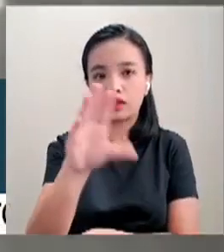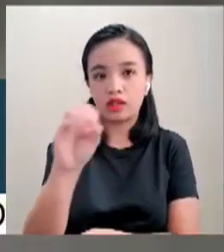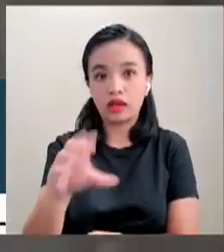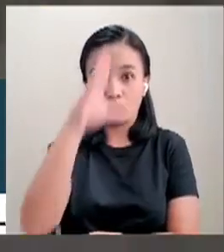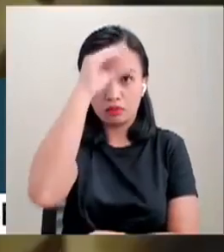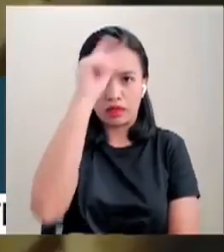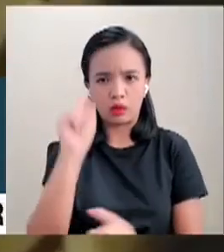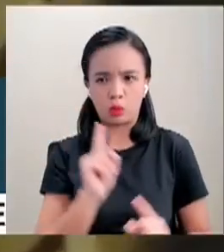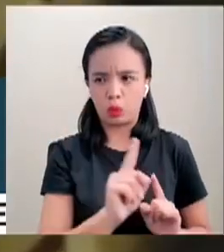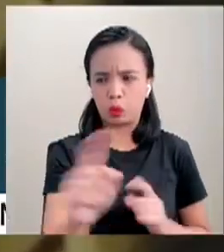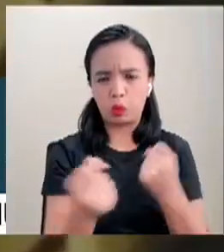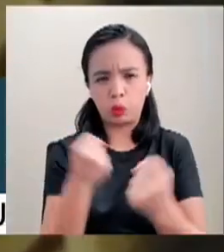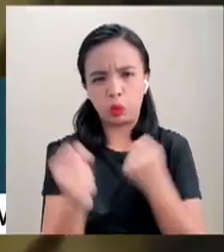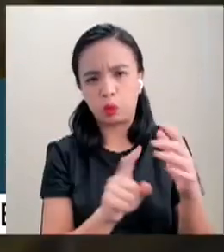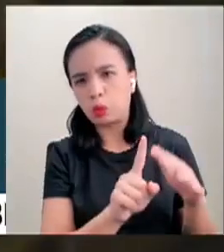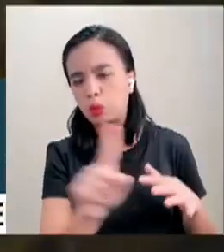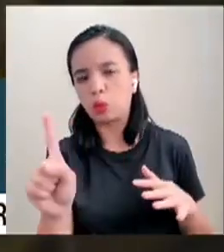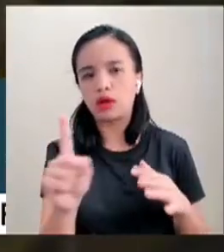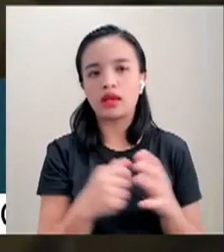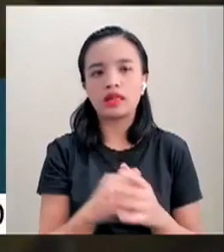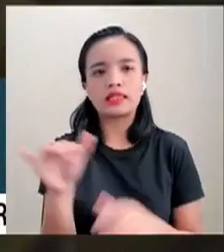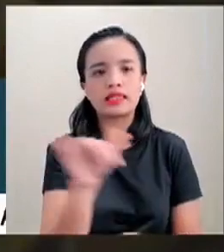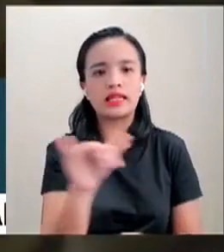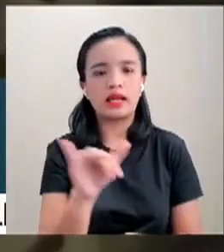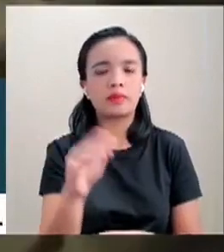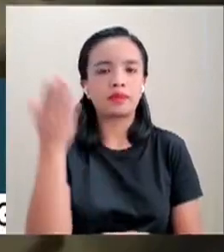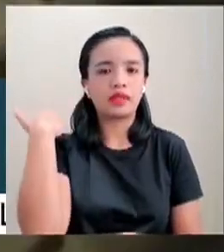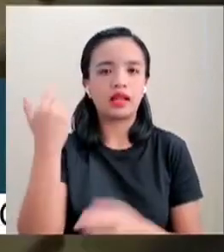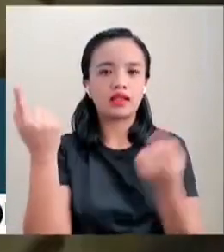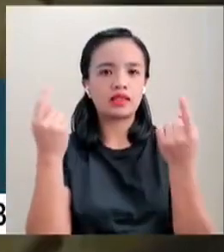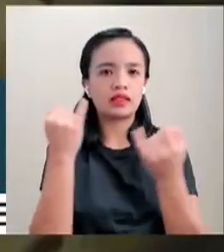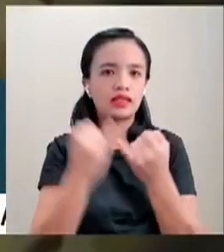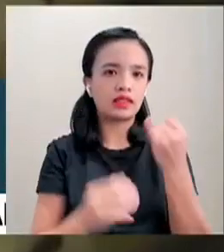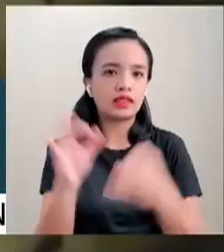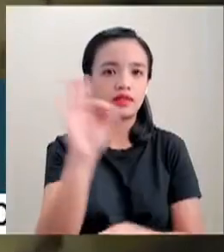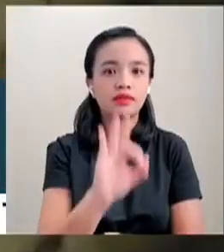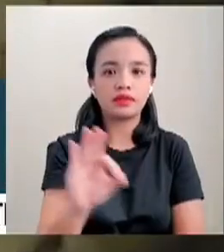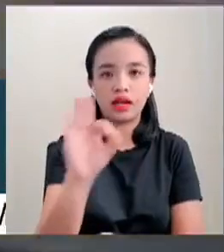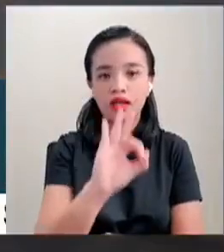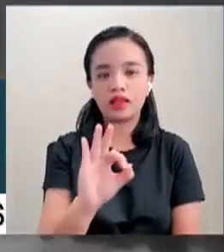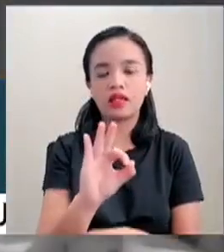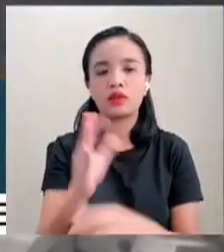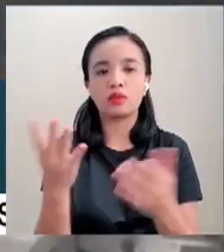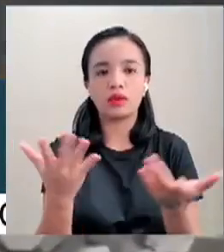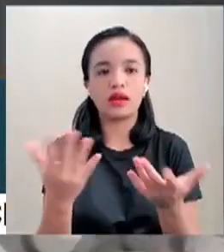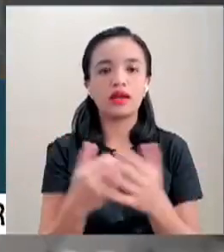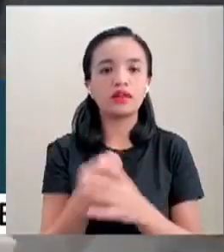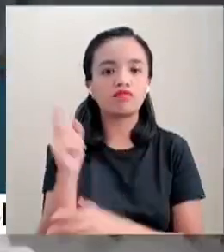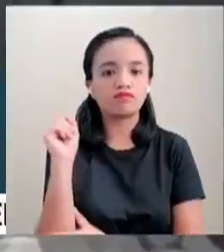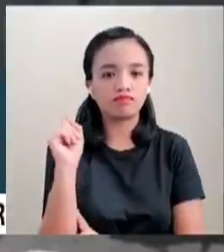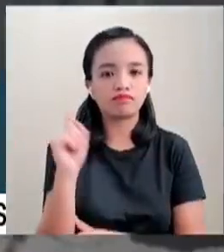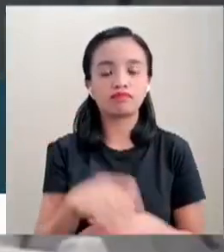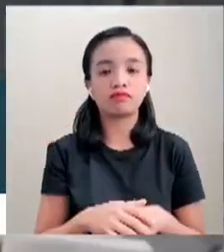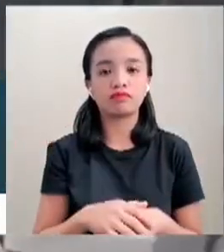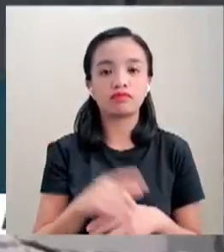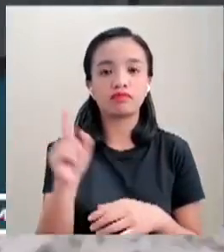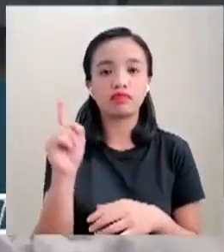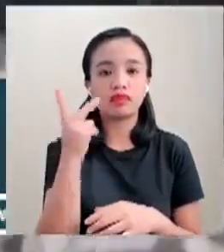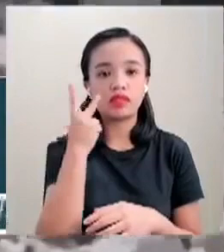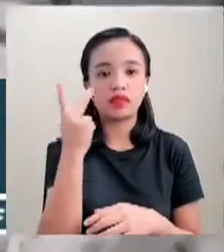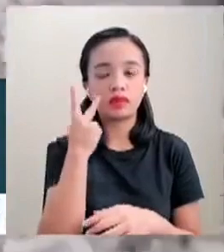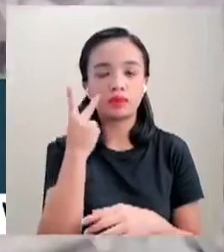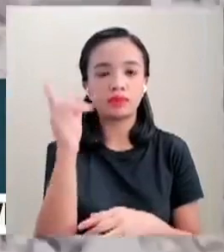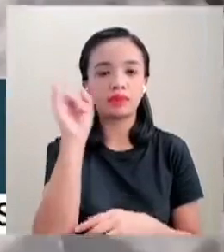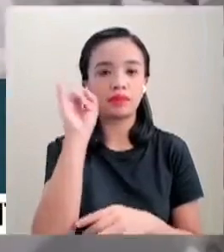rubble. It was a common scene last Friday as the quake shook parts of this North African nation. Morocco's public broadcaster,